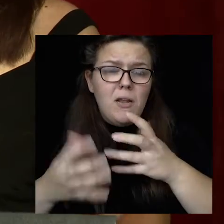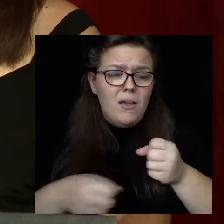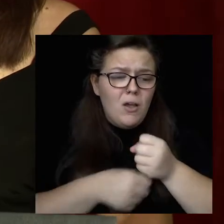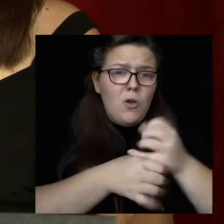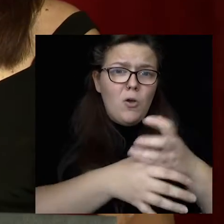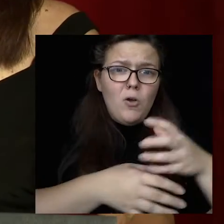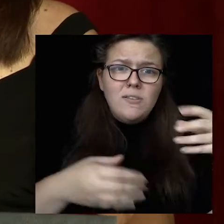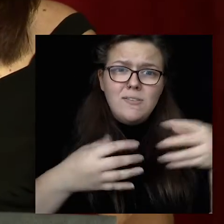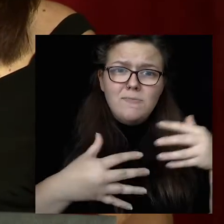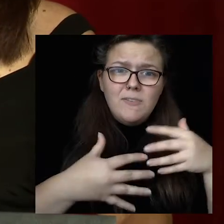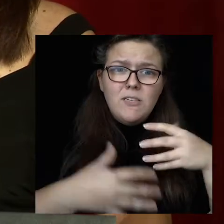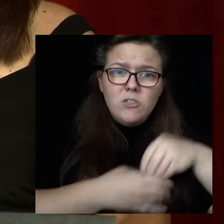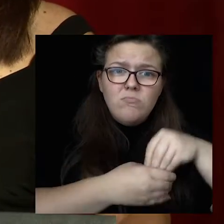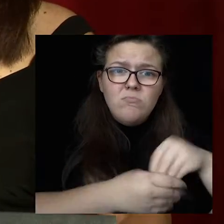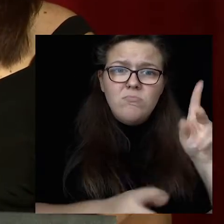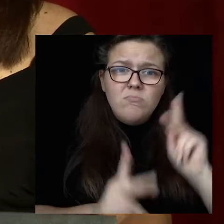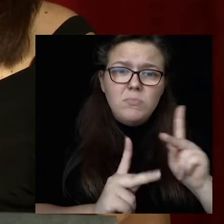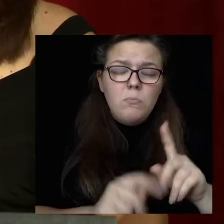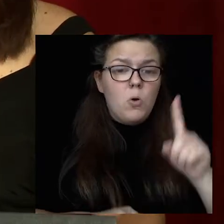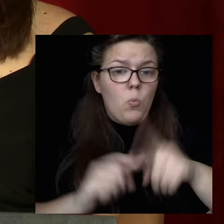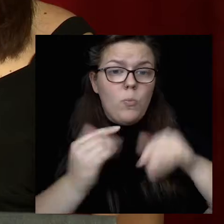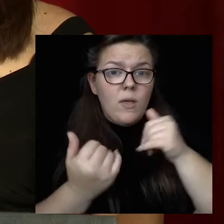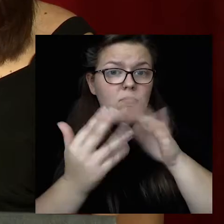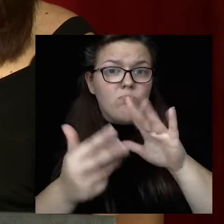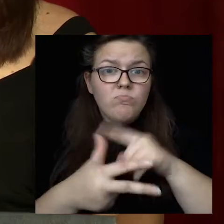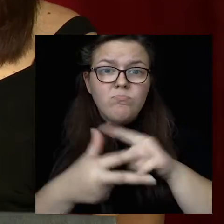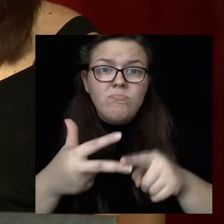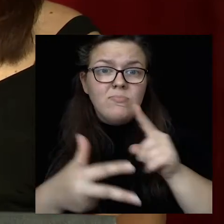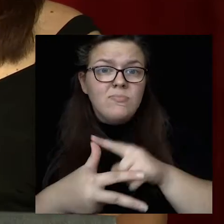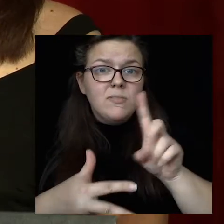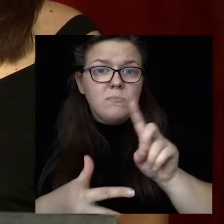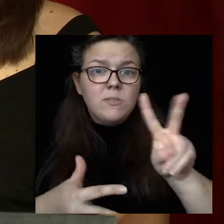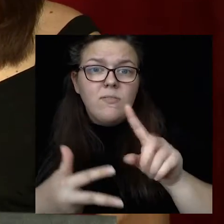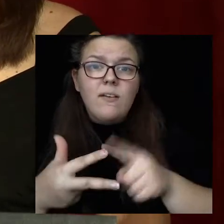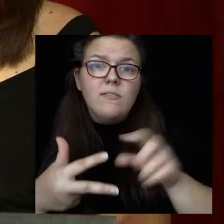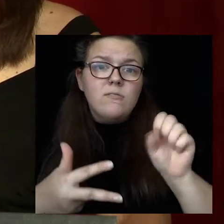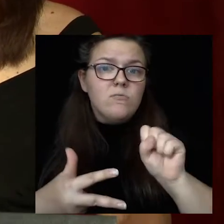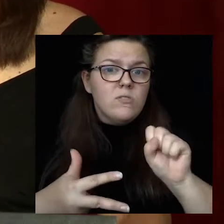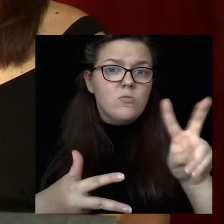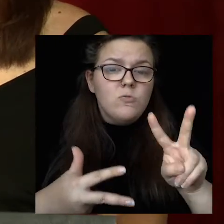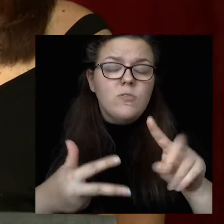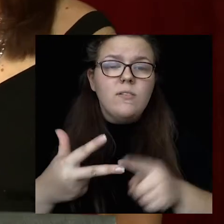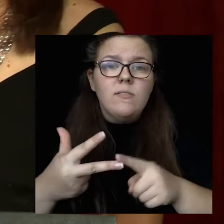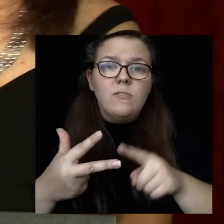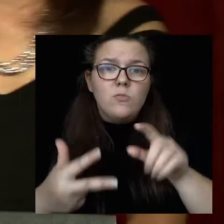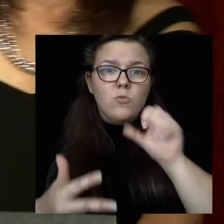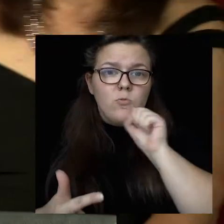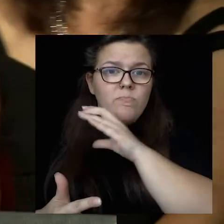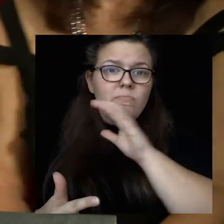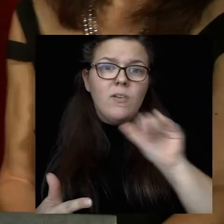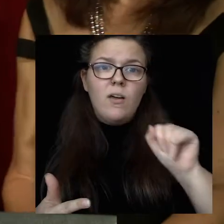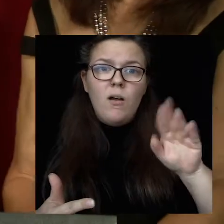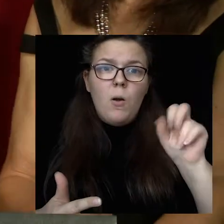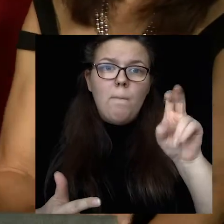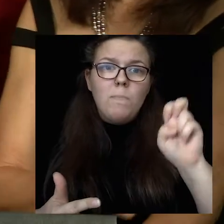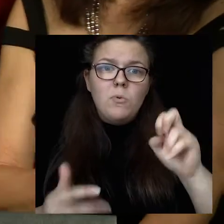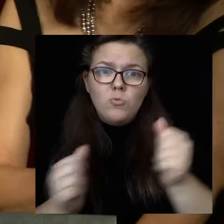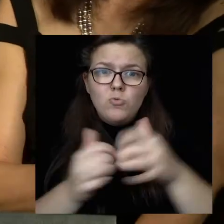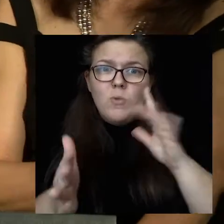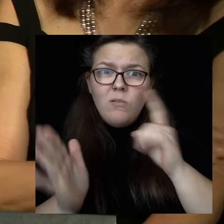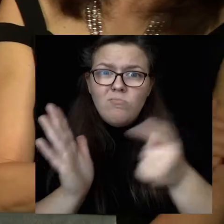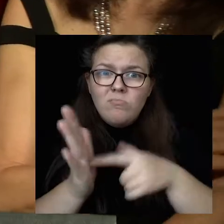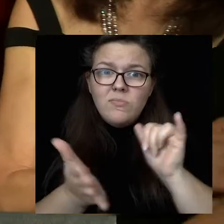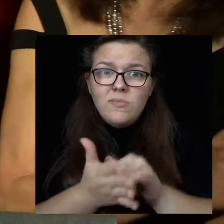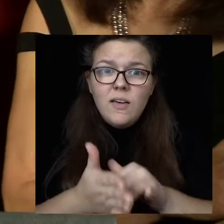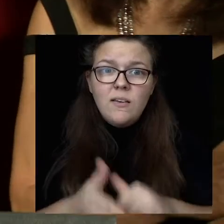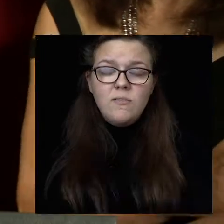We cannot address domestic violence, sexual assault, or elder abuse without acknowledging this. As we moved